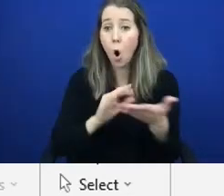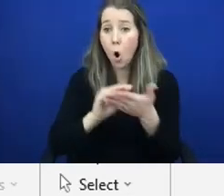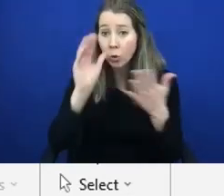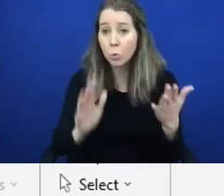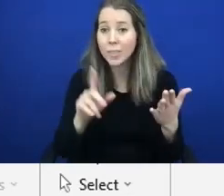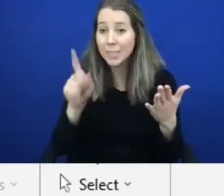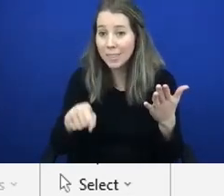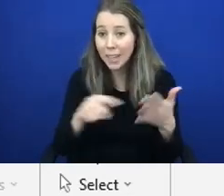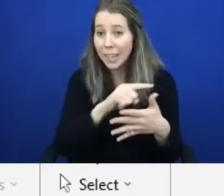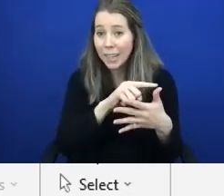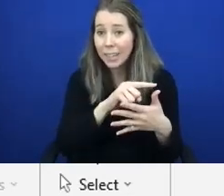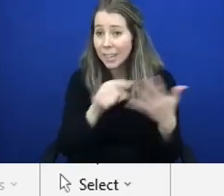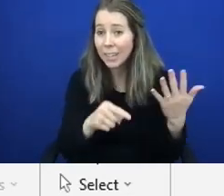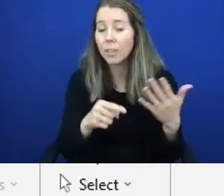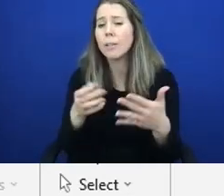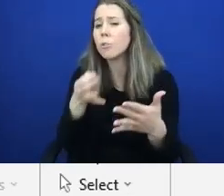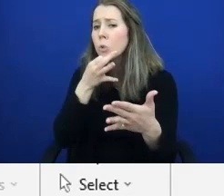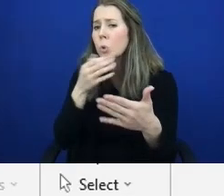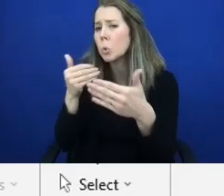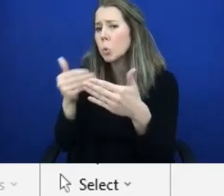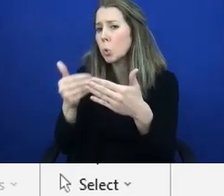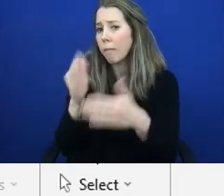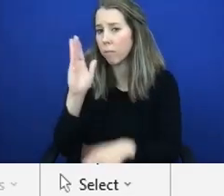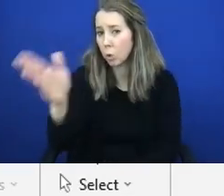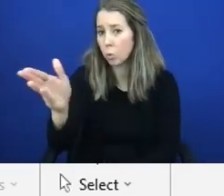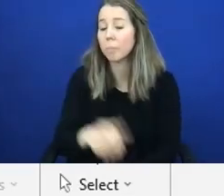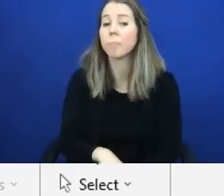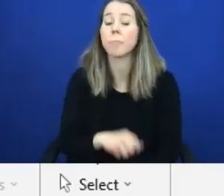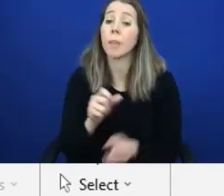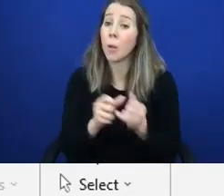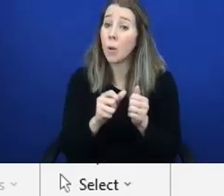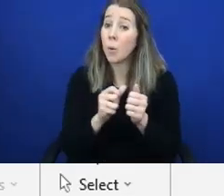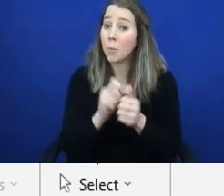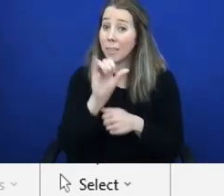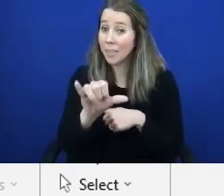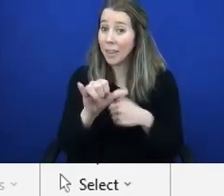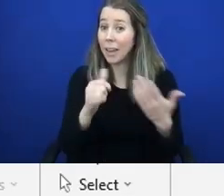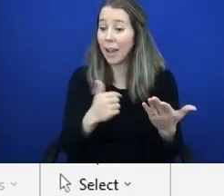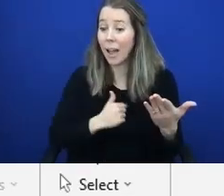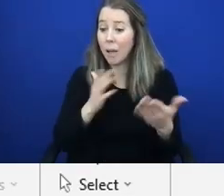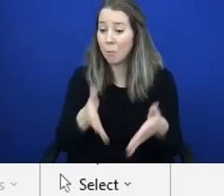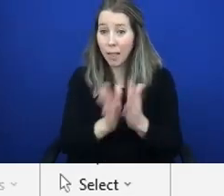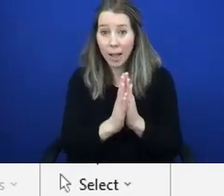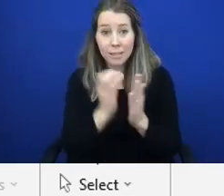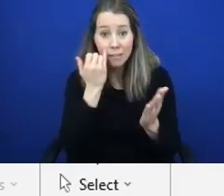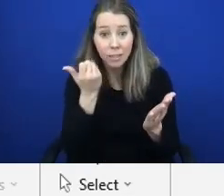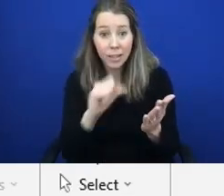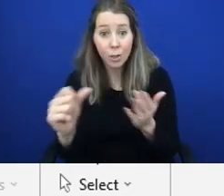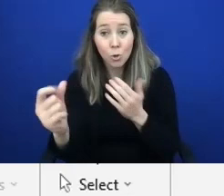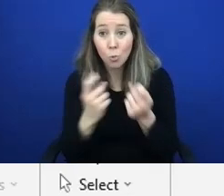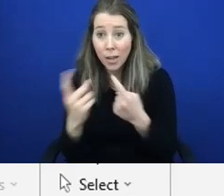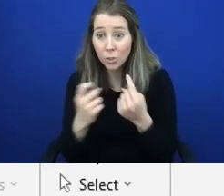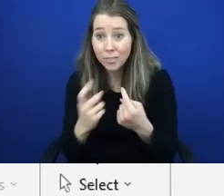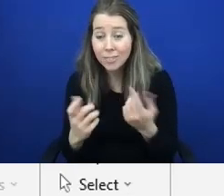to need in the near future. And with that, I'll ask if there are any